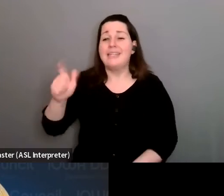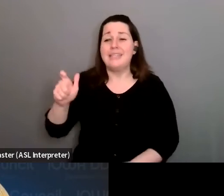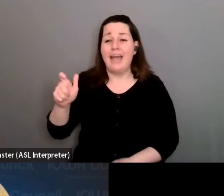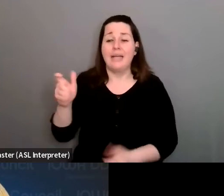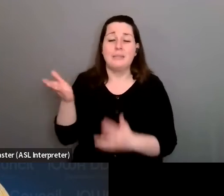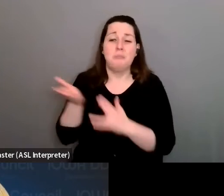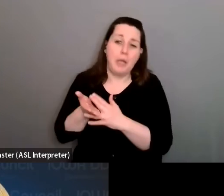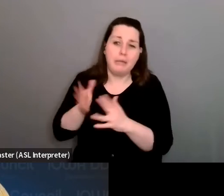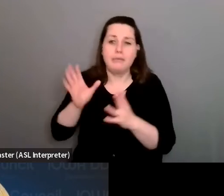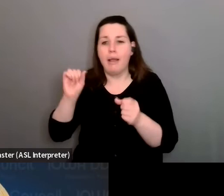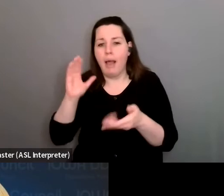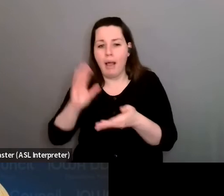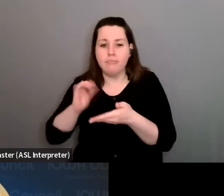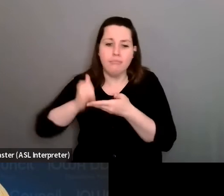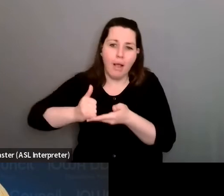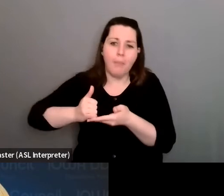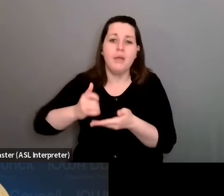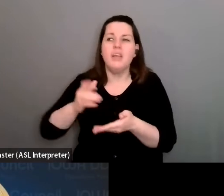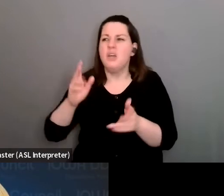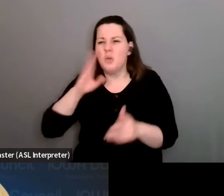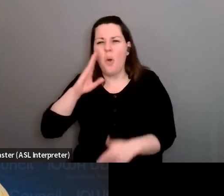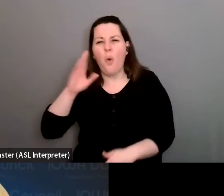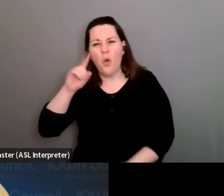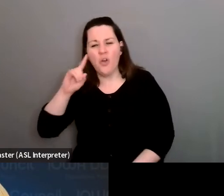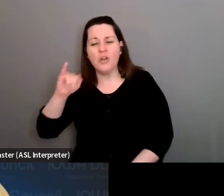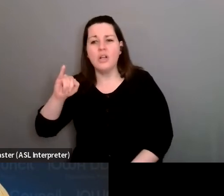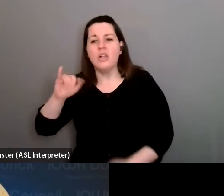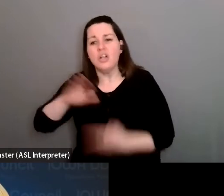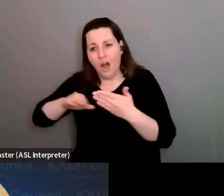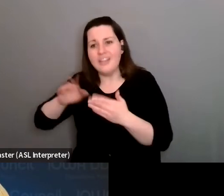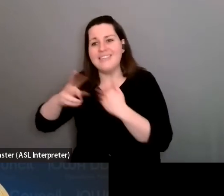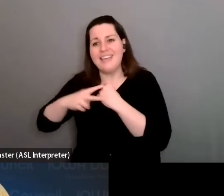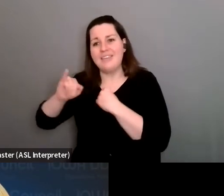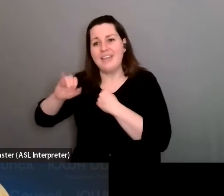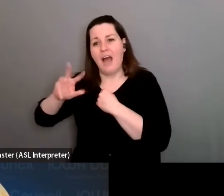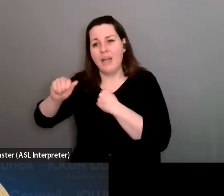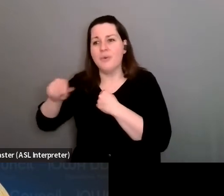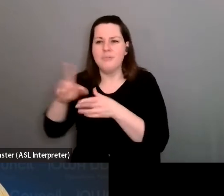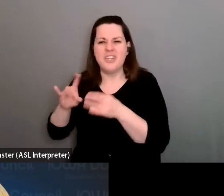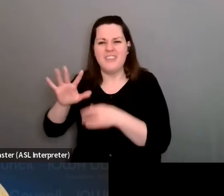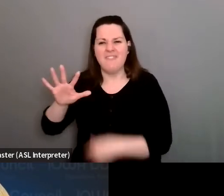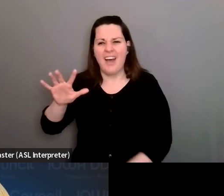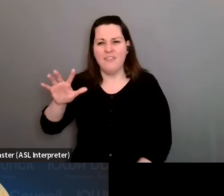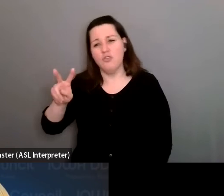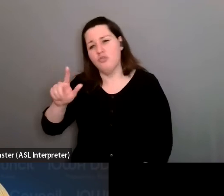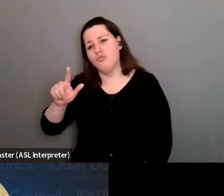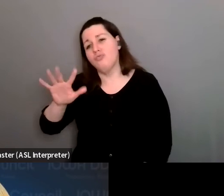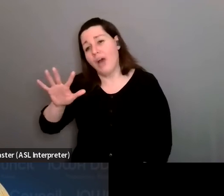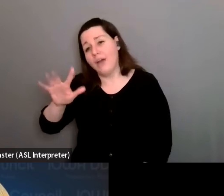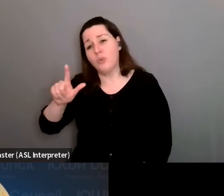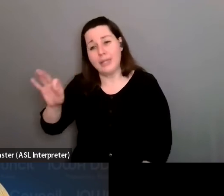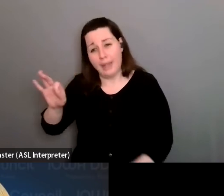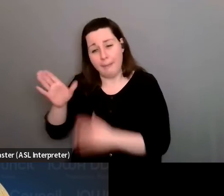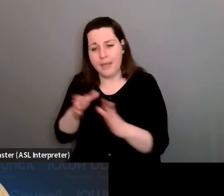to, people in Iowa have heard of College Savings Iowa. In the video, they mentioned 529 plans. Families have been able to save